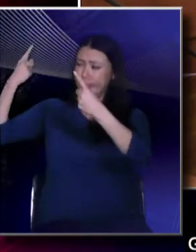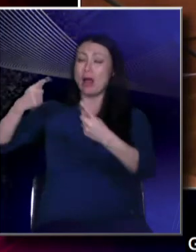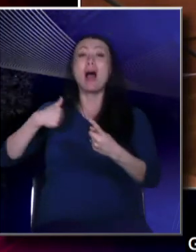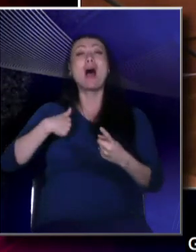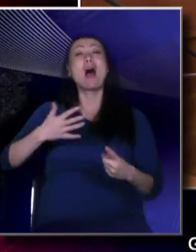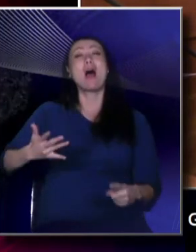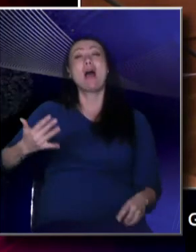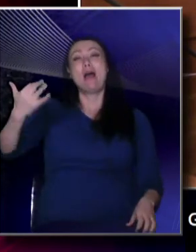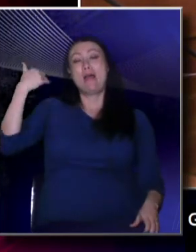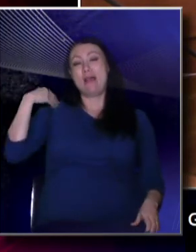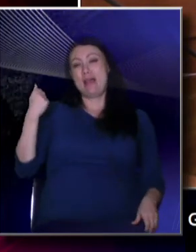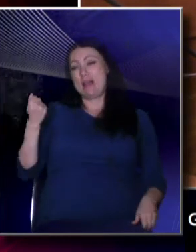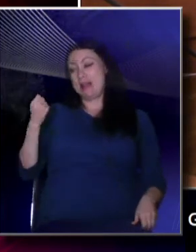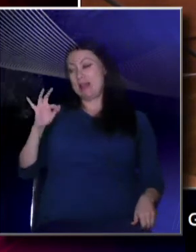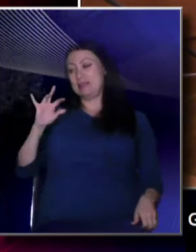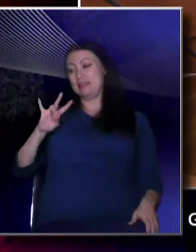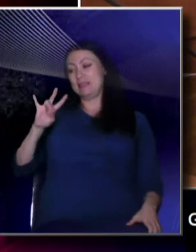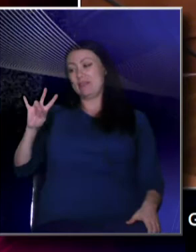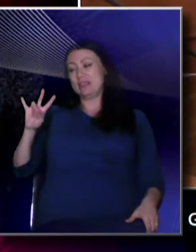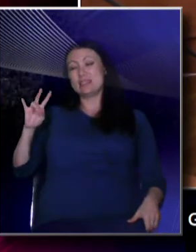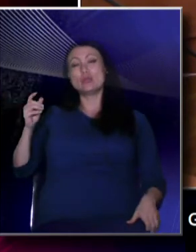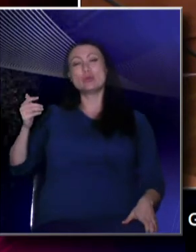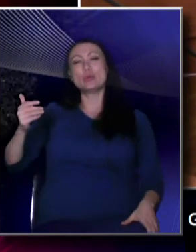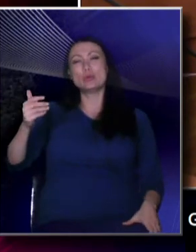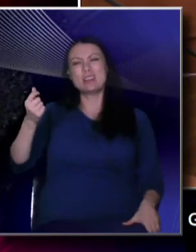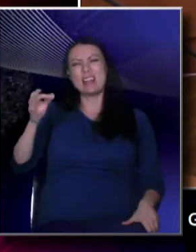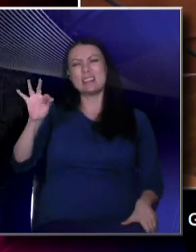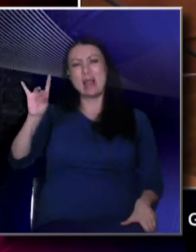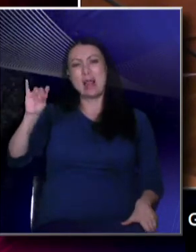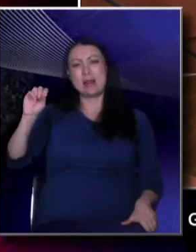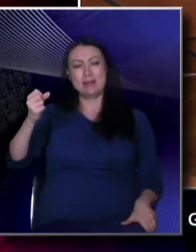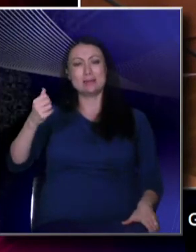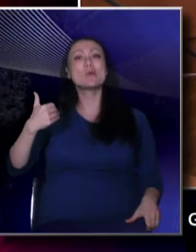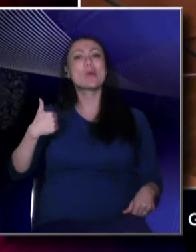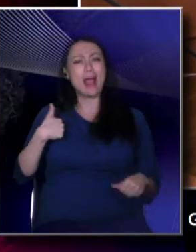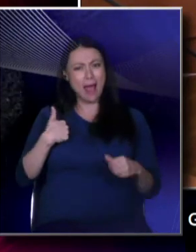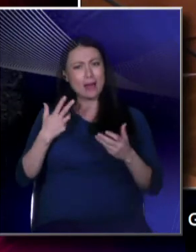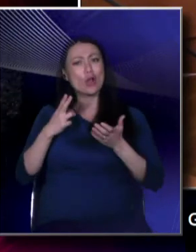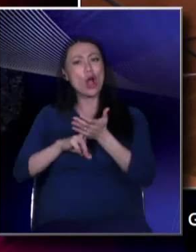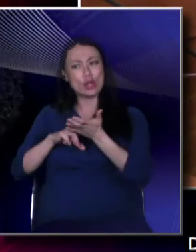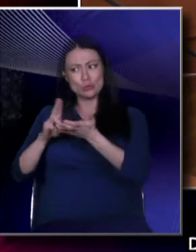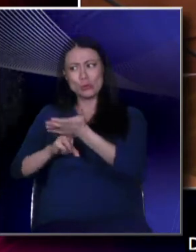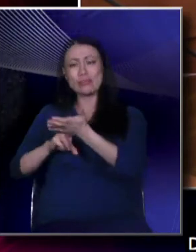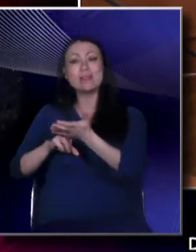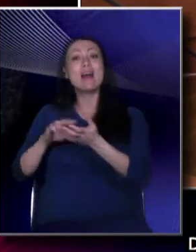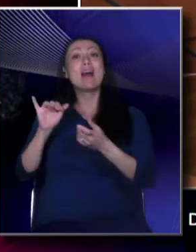around 1977 to the early 80s, we did have contracts. And